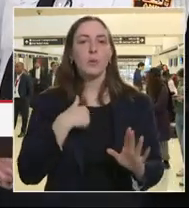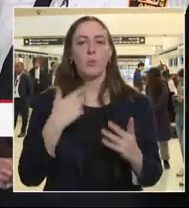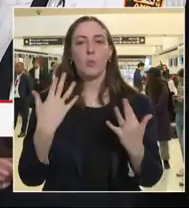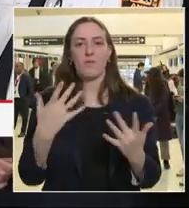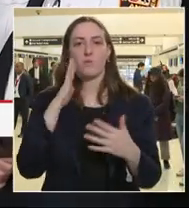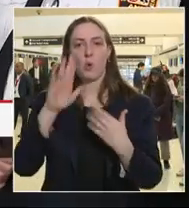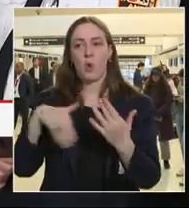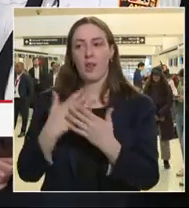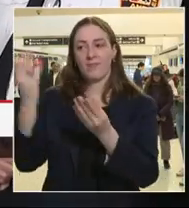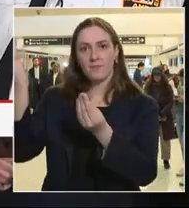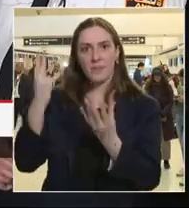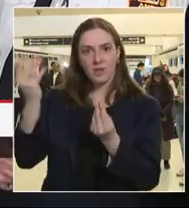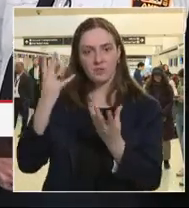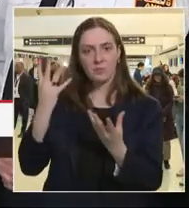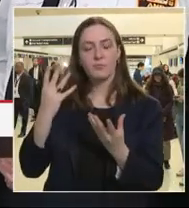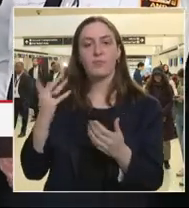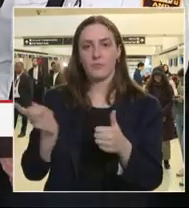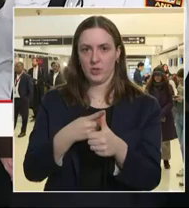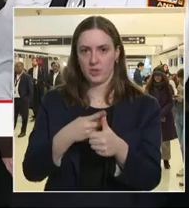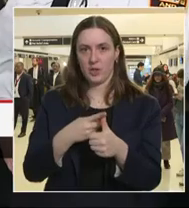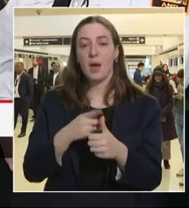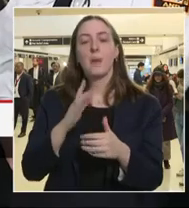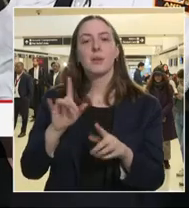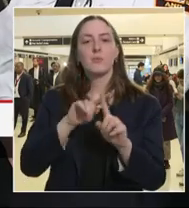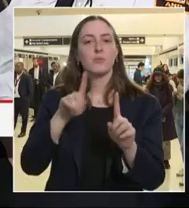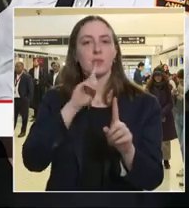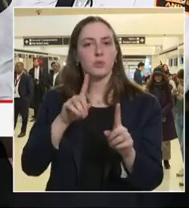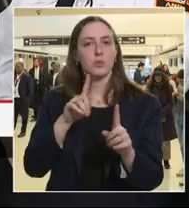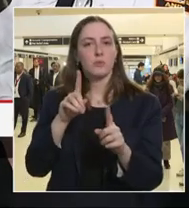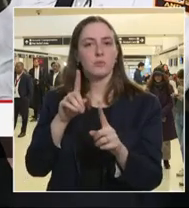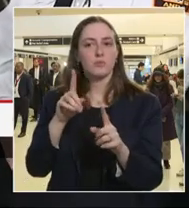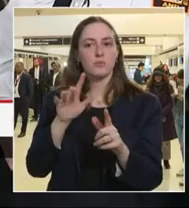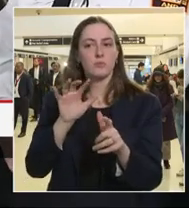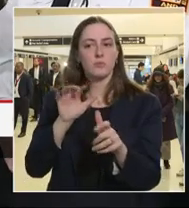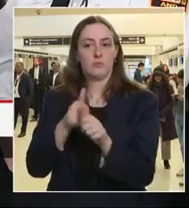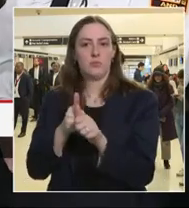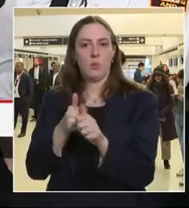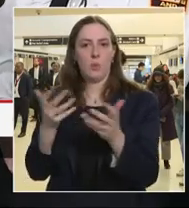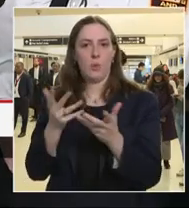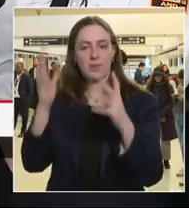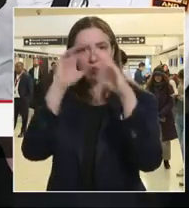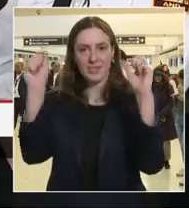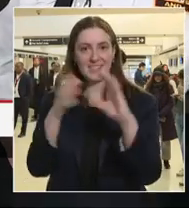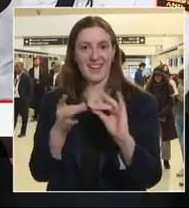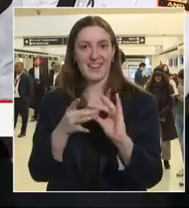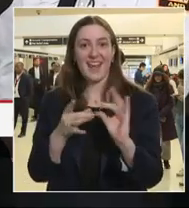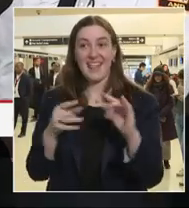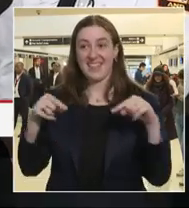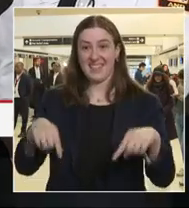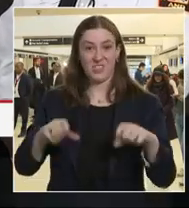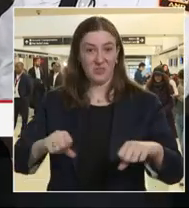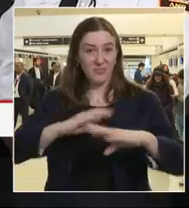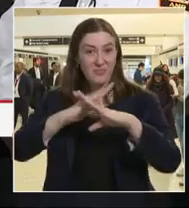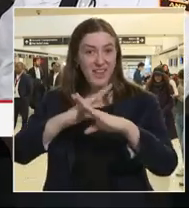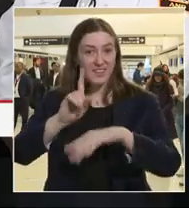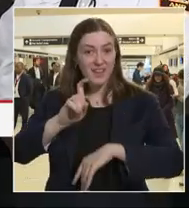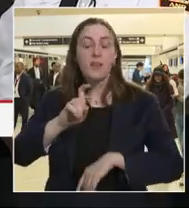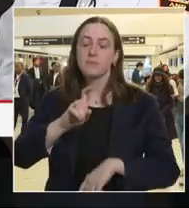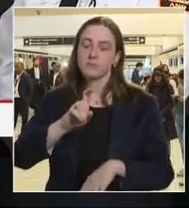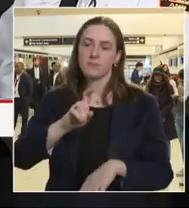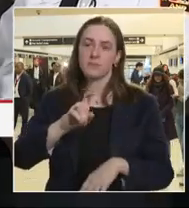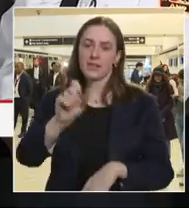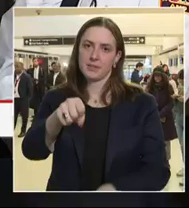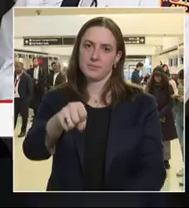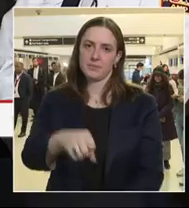but to back up what the president said, what I've seen so far, do I think this was preventable? Absolutely.